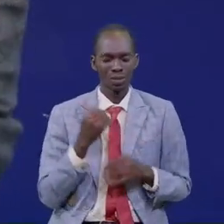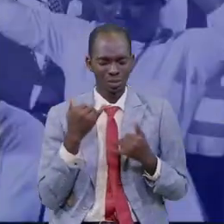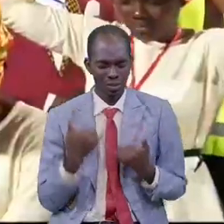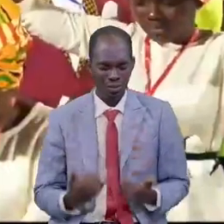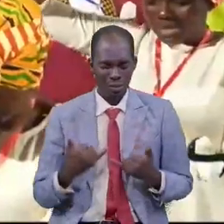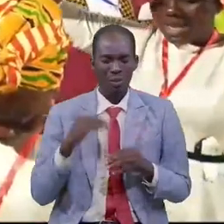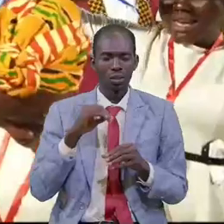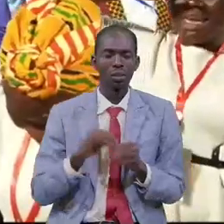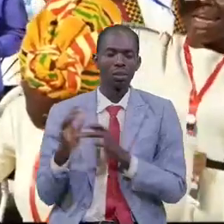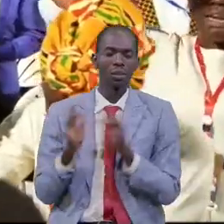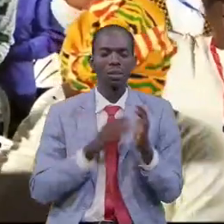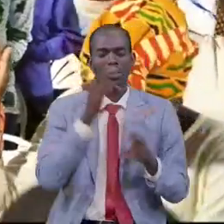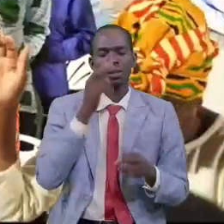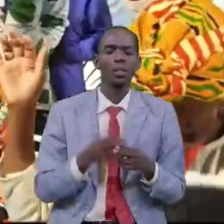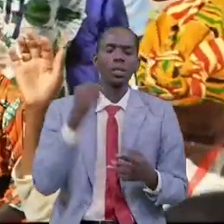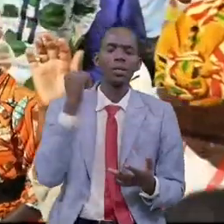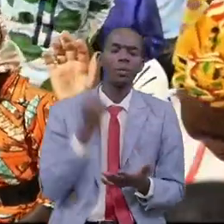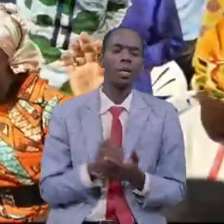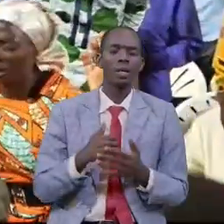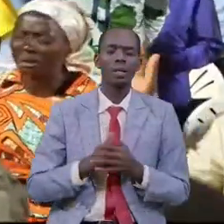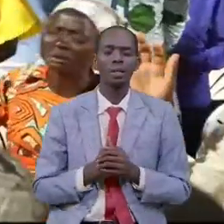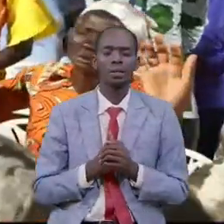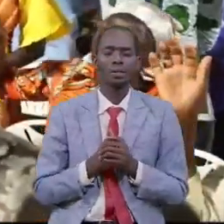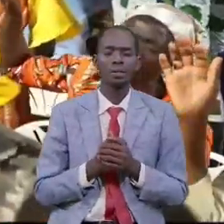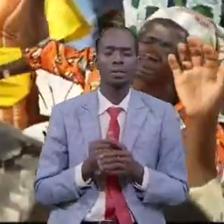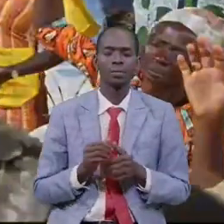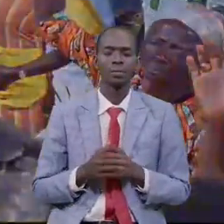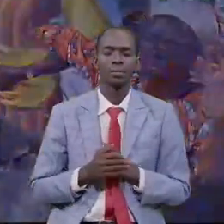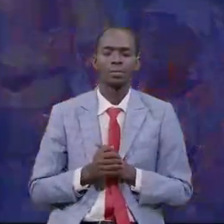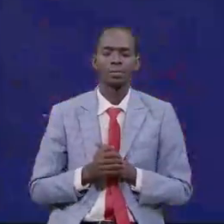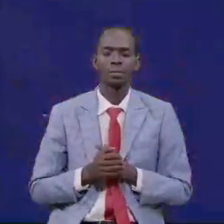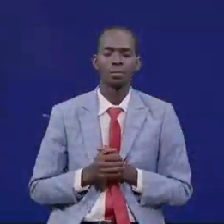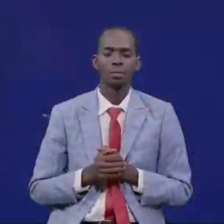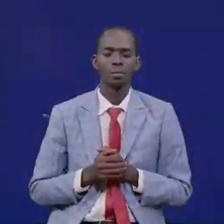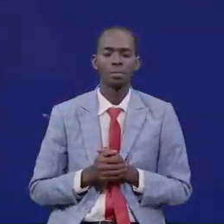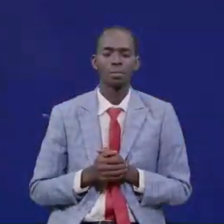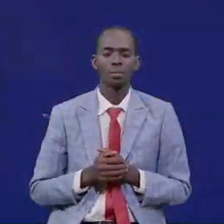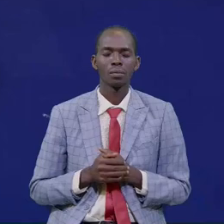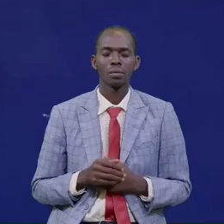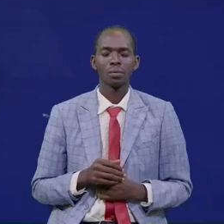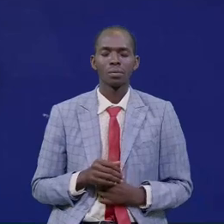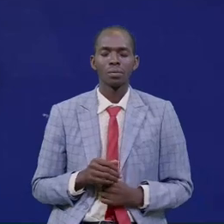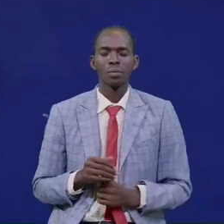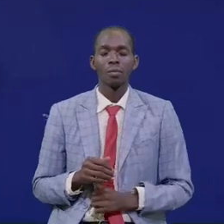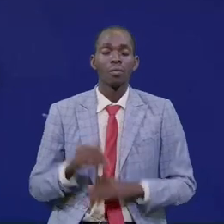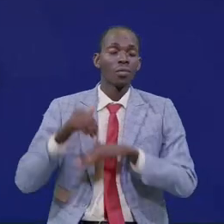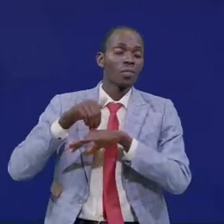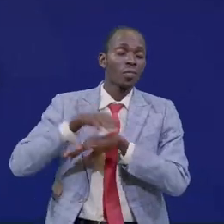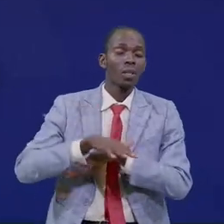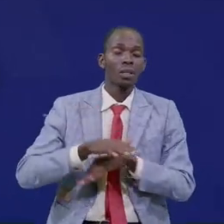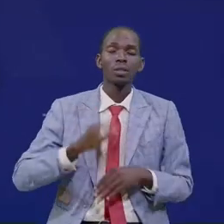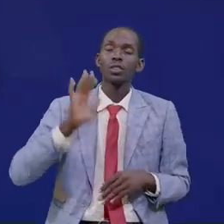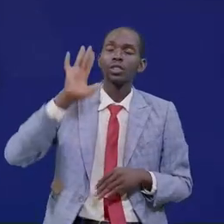Jesus' name. Au nom de Jésus Christ. Send forth your